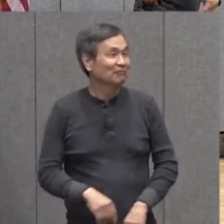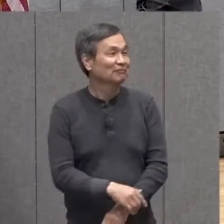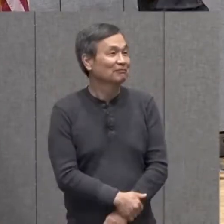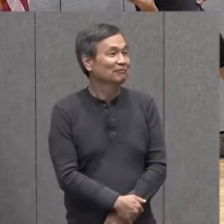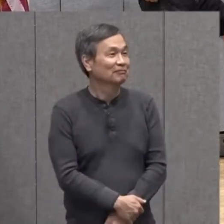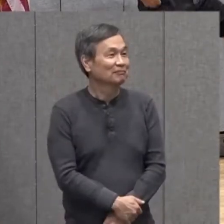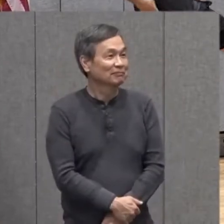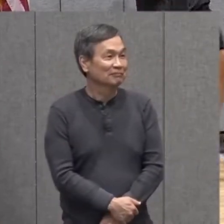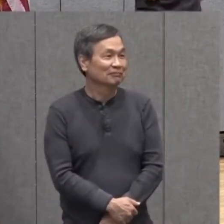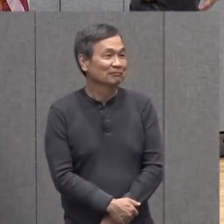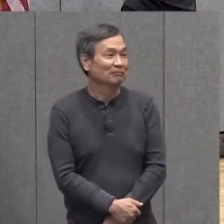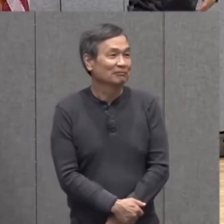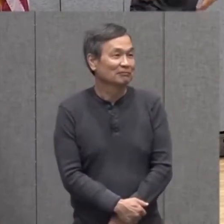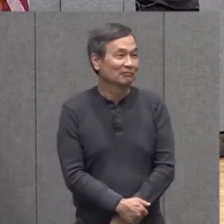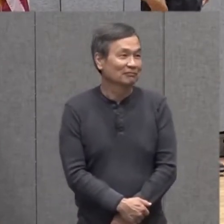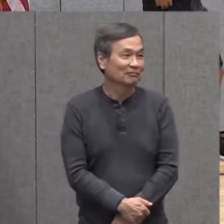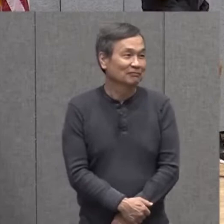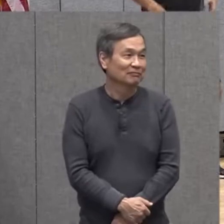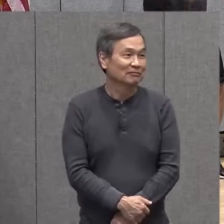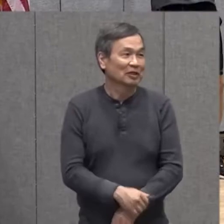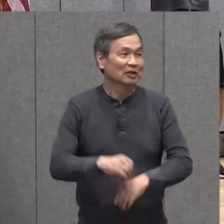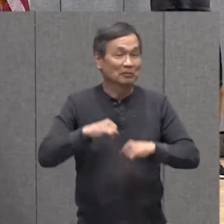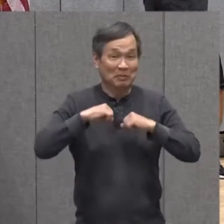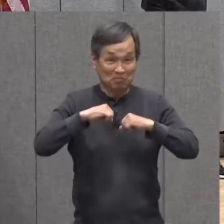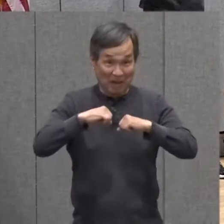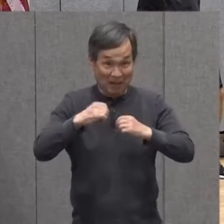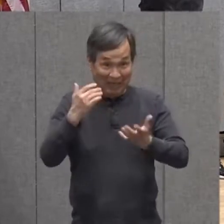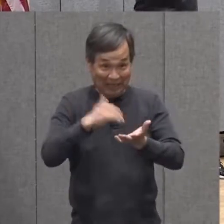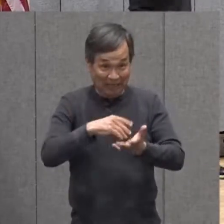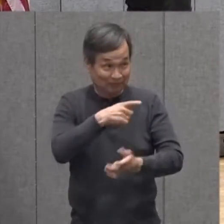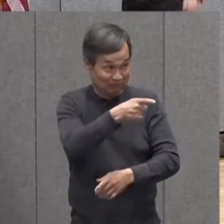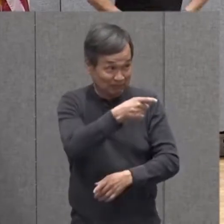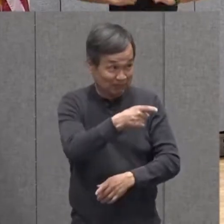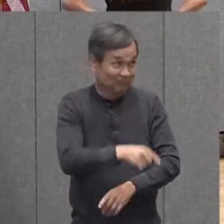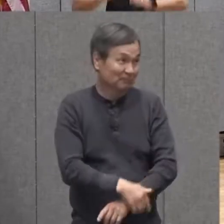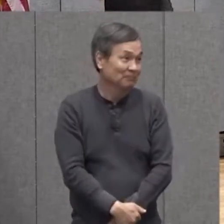Yeehaw! Pump it out!